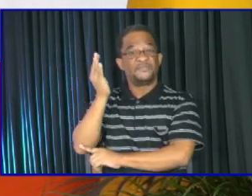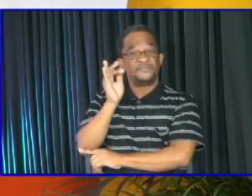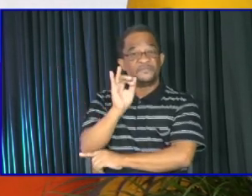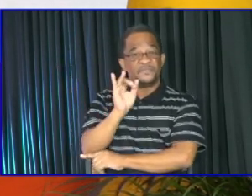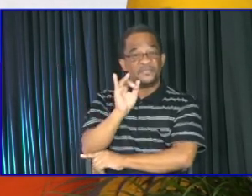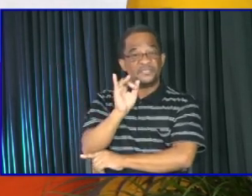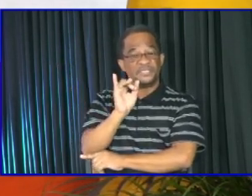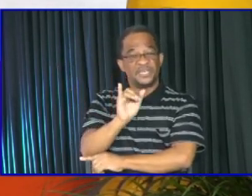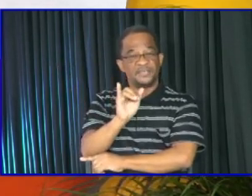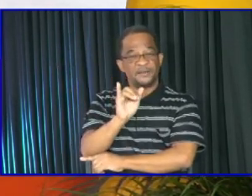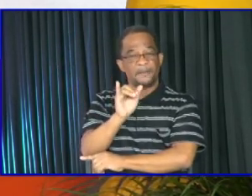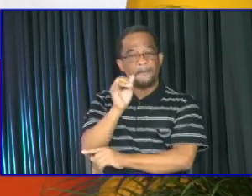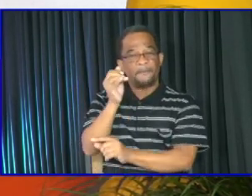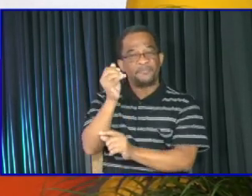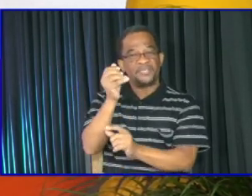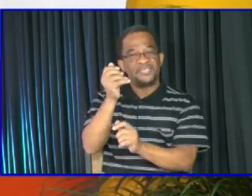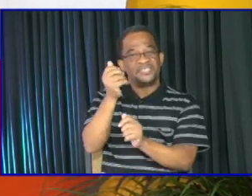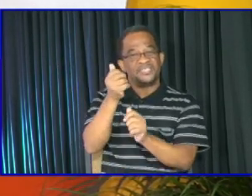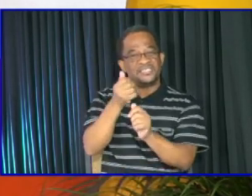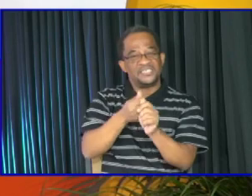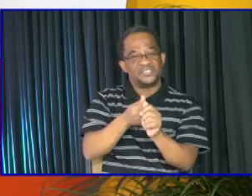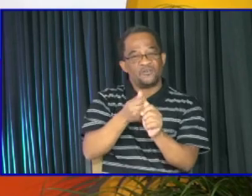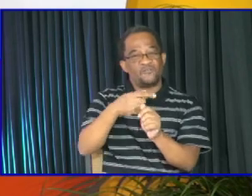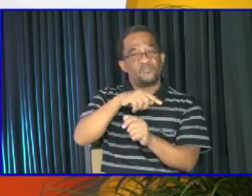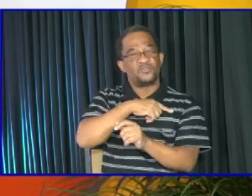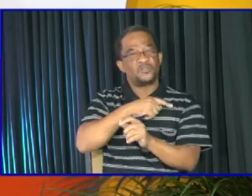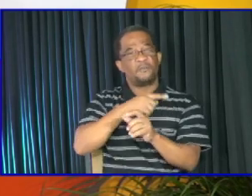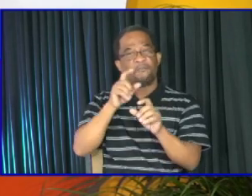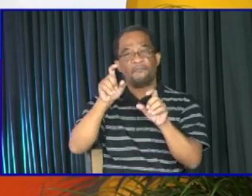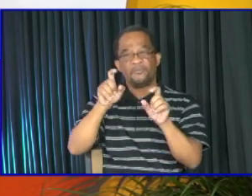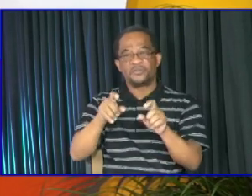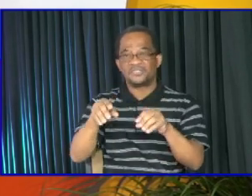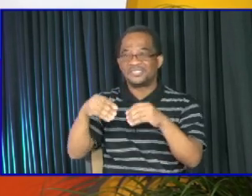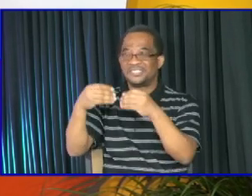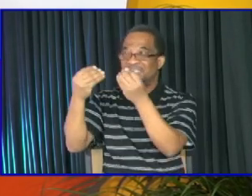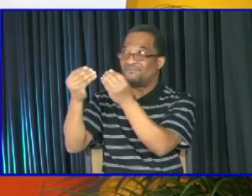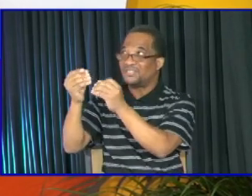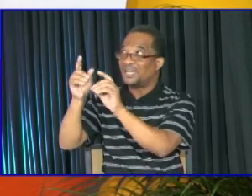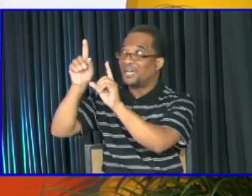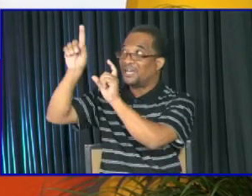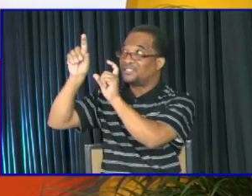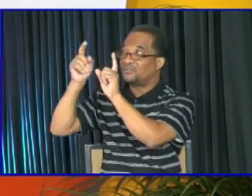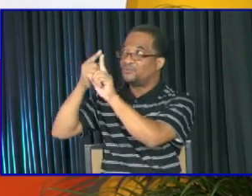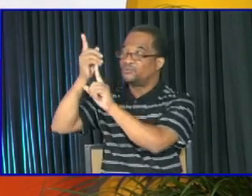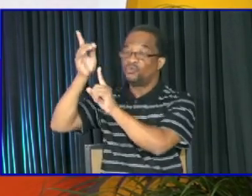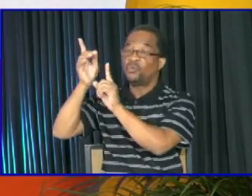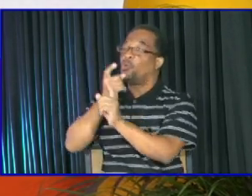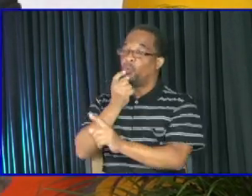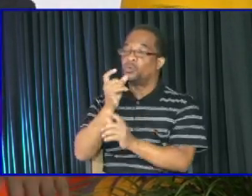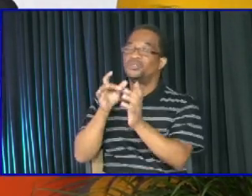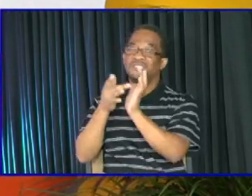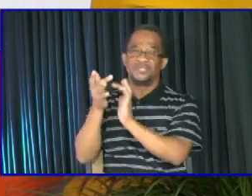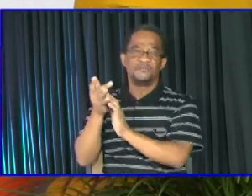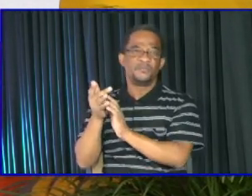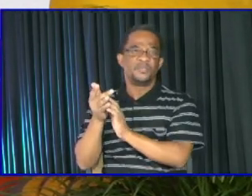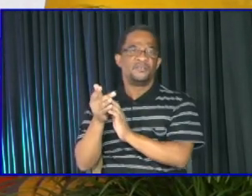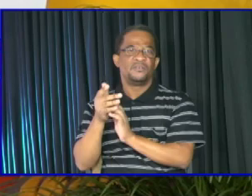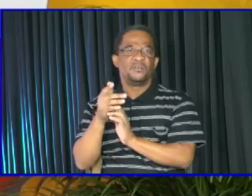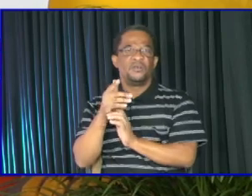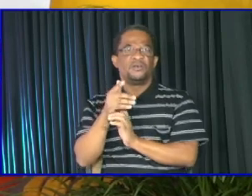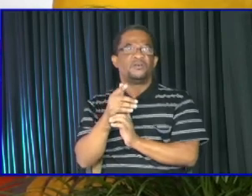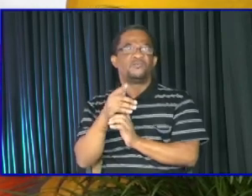of us must give an answer to life's greatest question. We're looking at the important subject